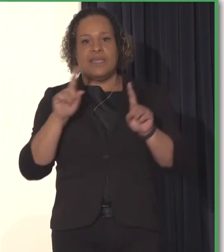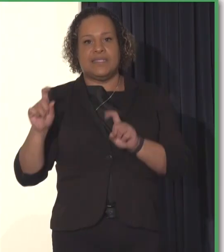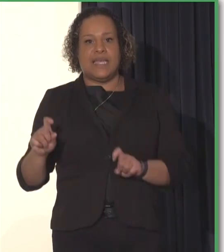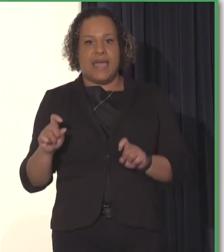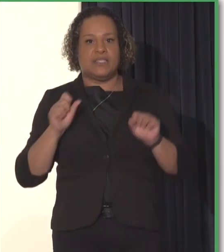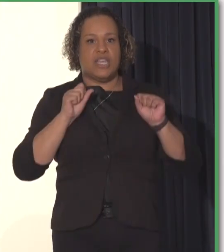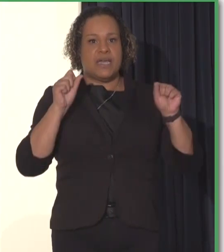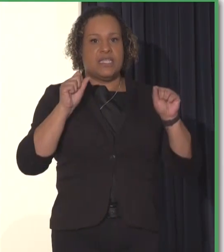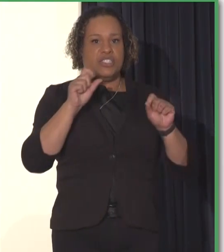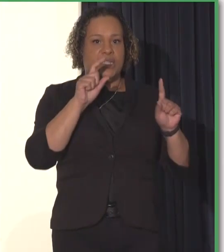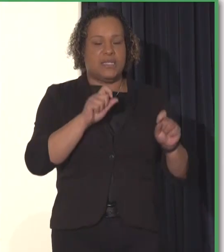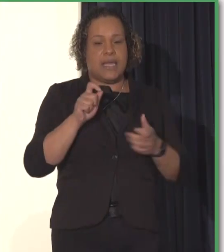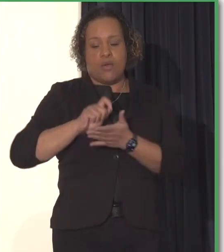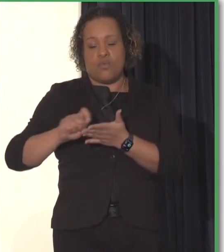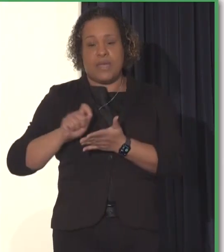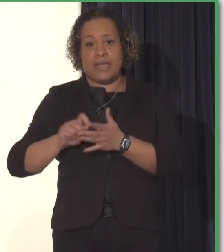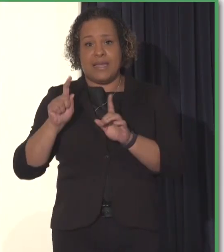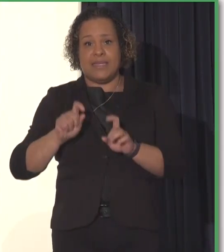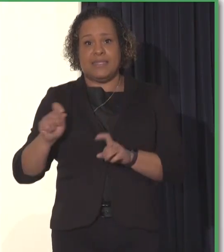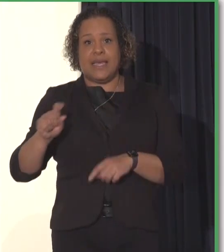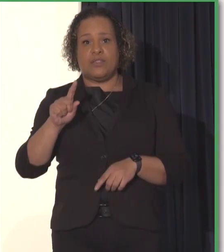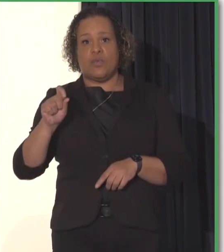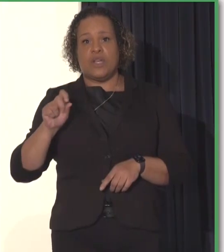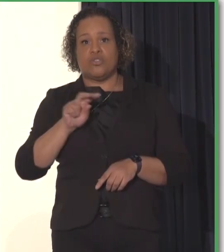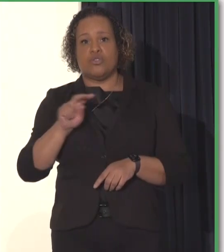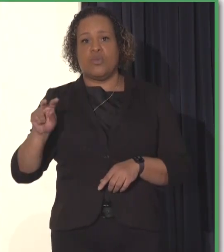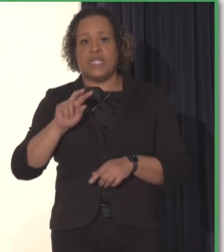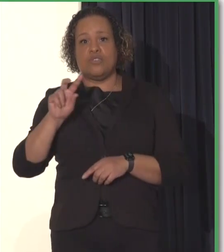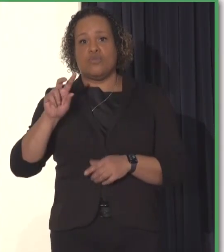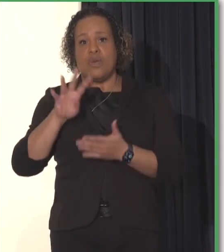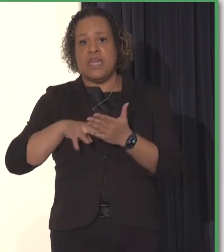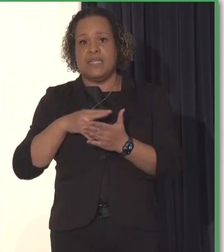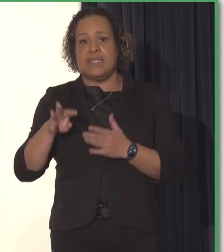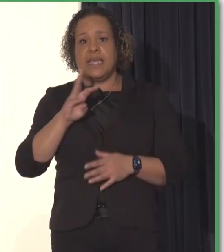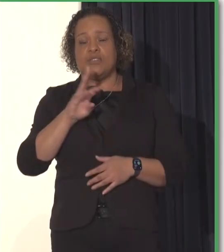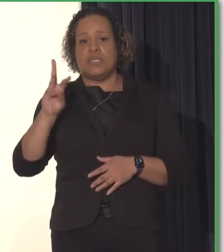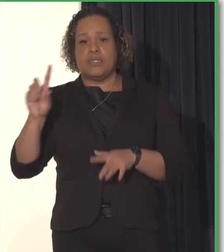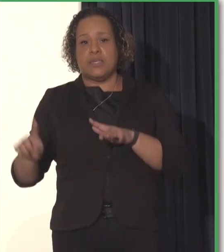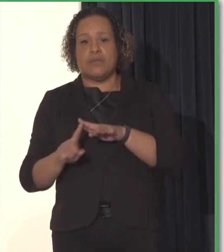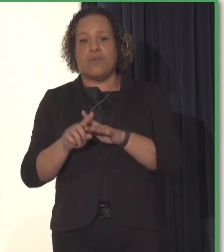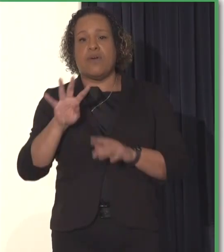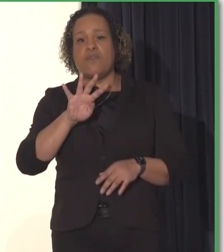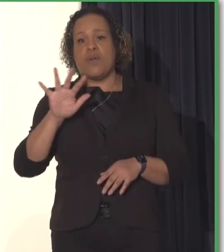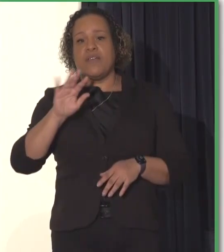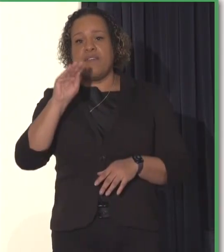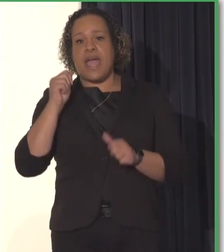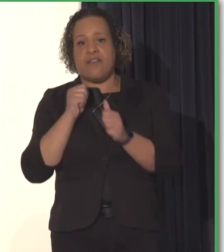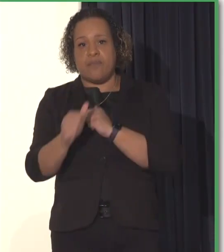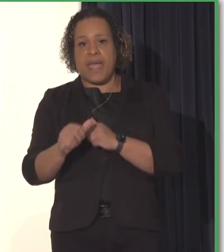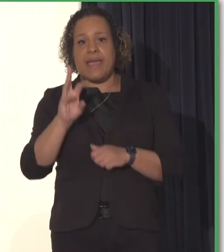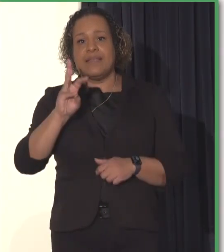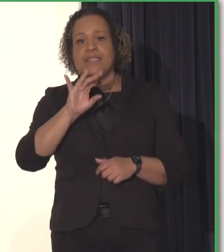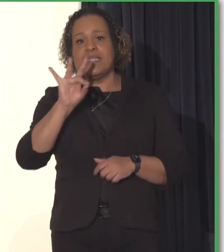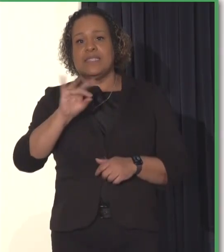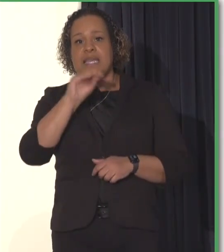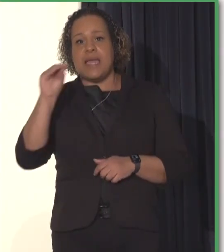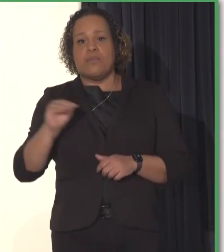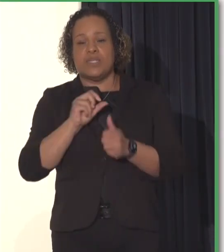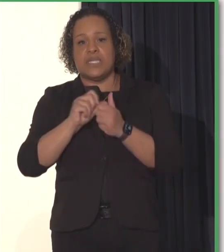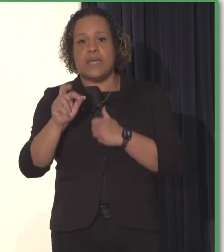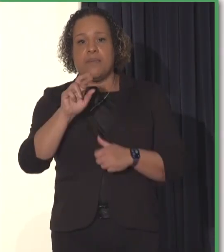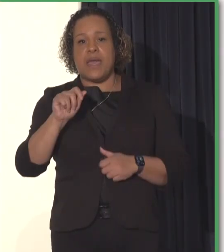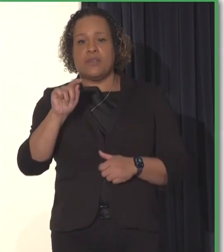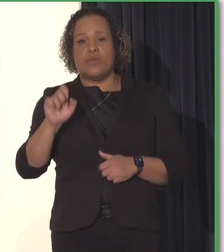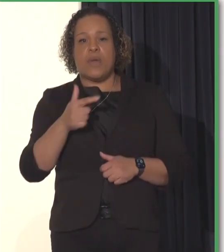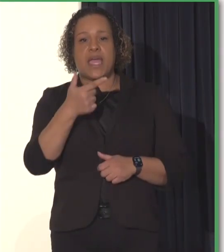had 122 scheduled. 66 appeared, 45 passed at a 68% passing rate, 21 failed. That